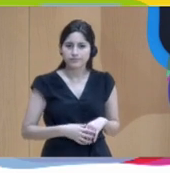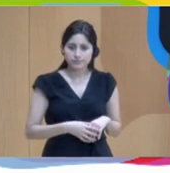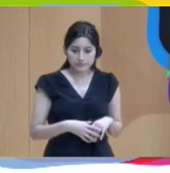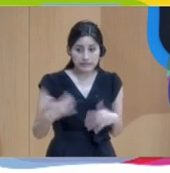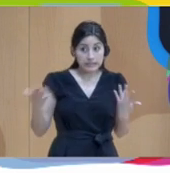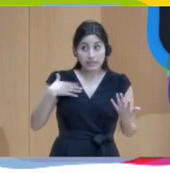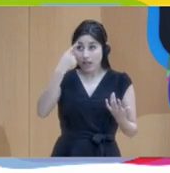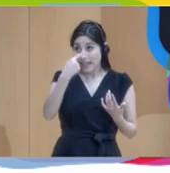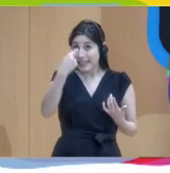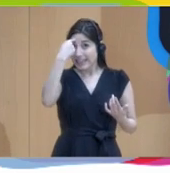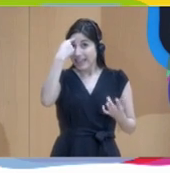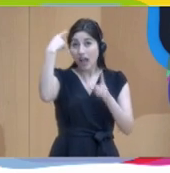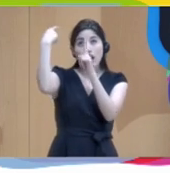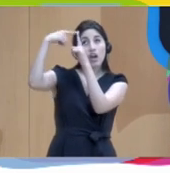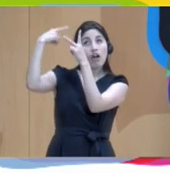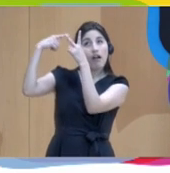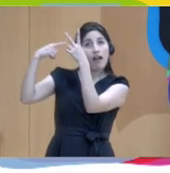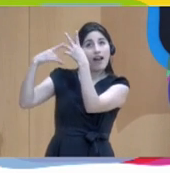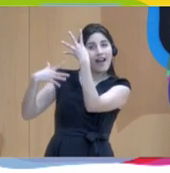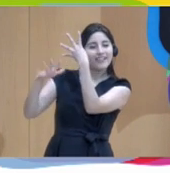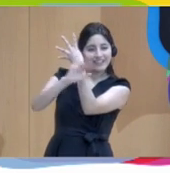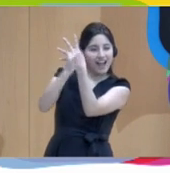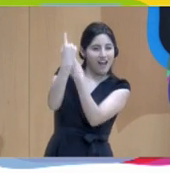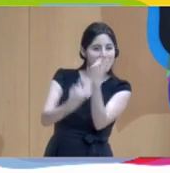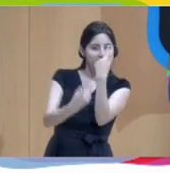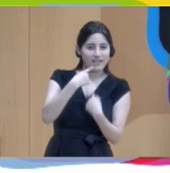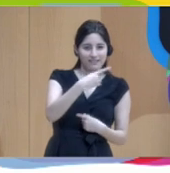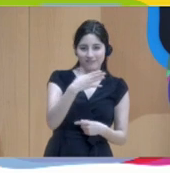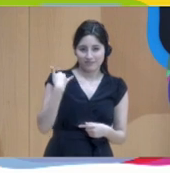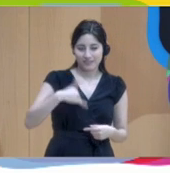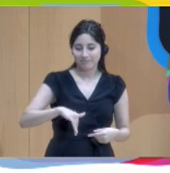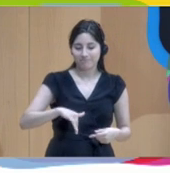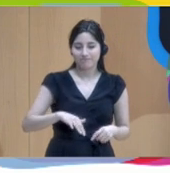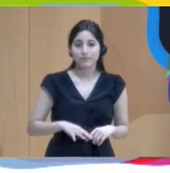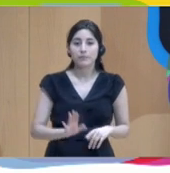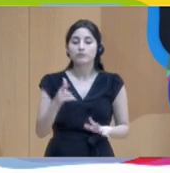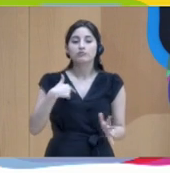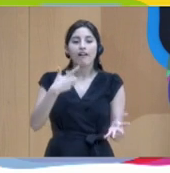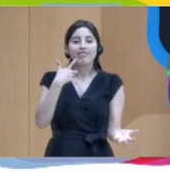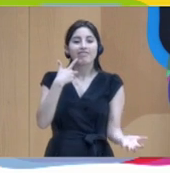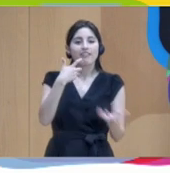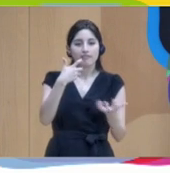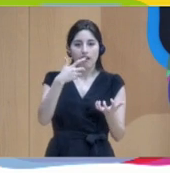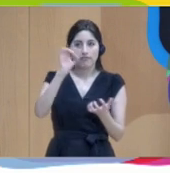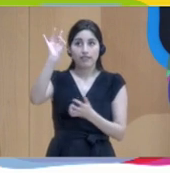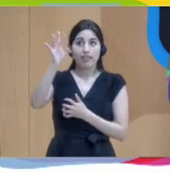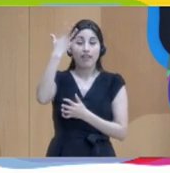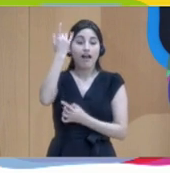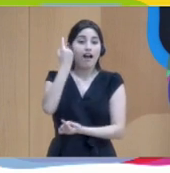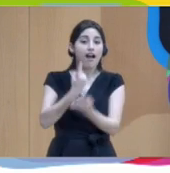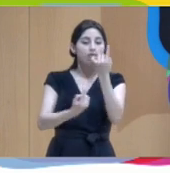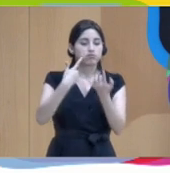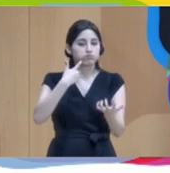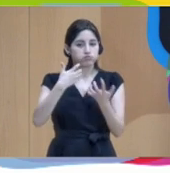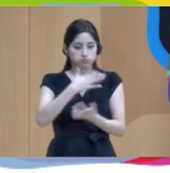point some ideas for the question, which is almost not unversible because it's